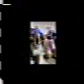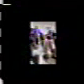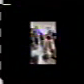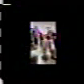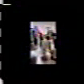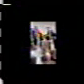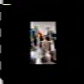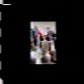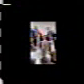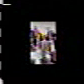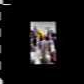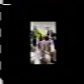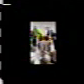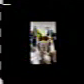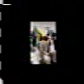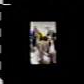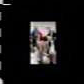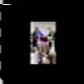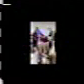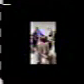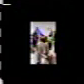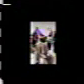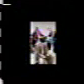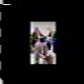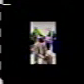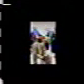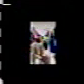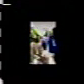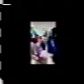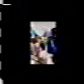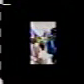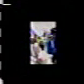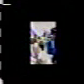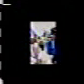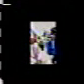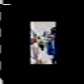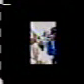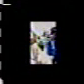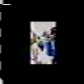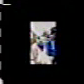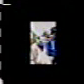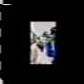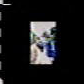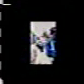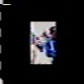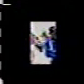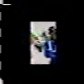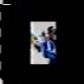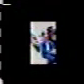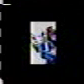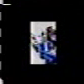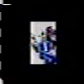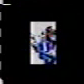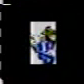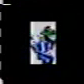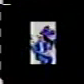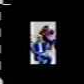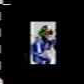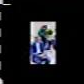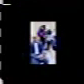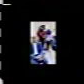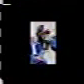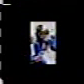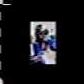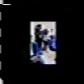problem, this David, when the same chapter, he went there when he played upon the harp, all the evil spirits departed